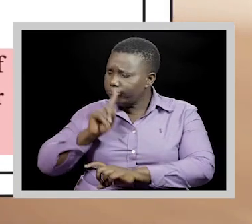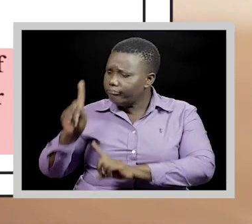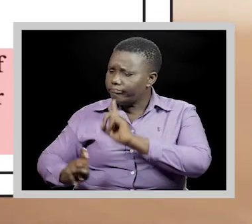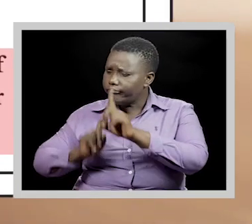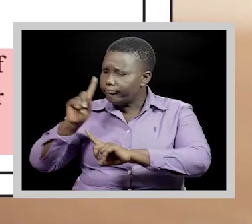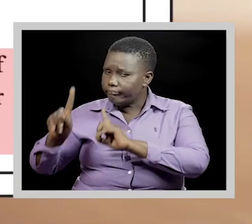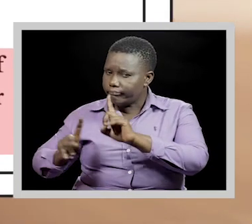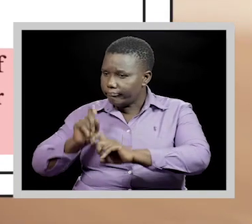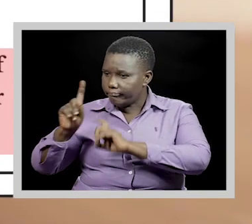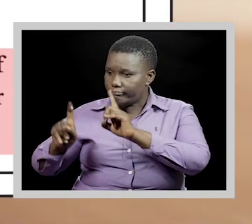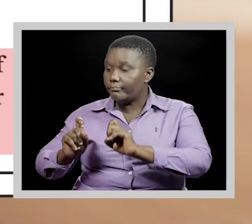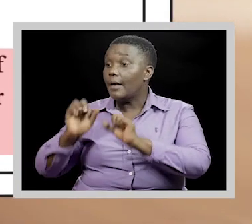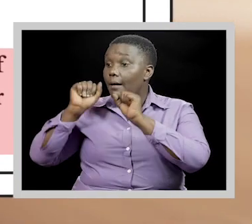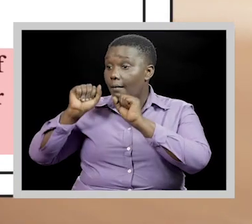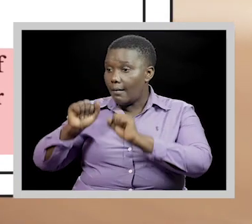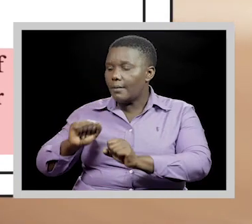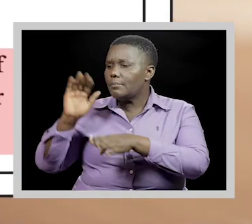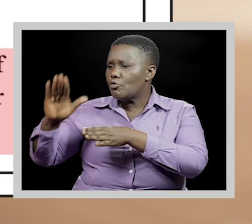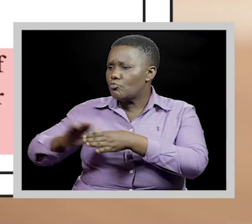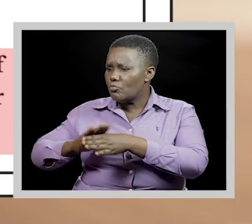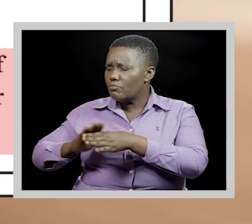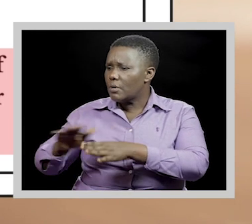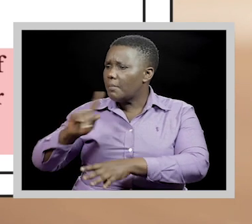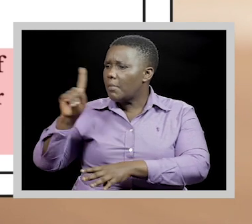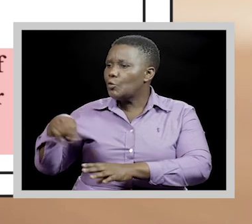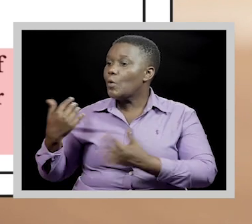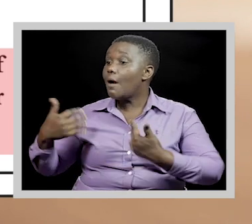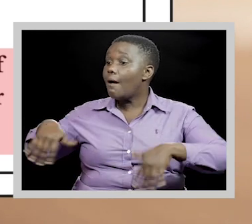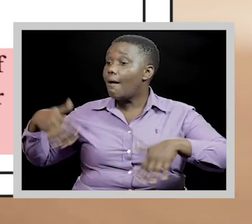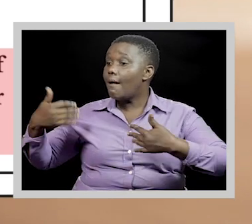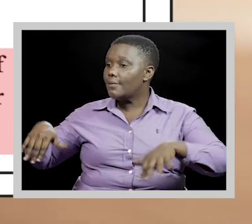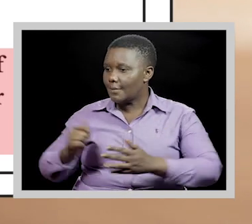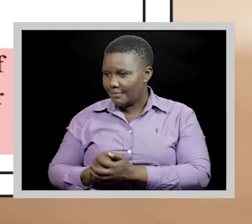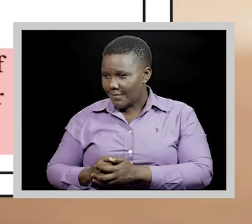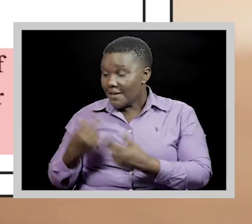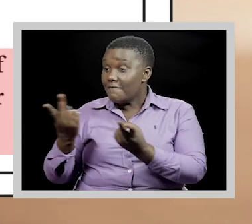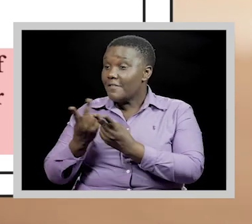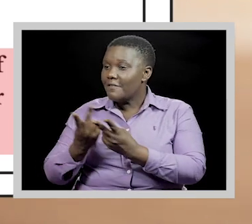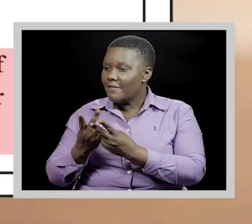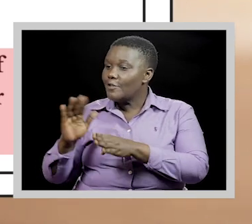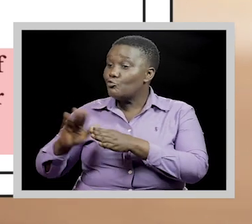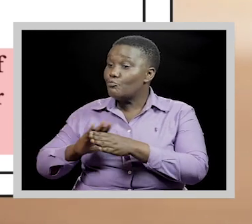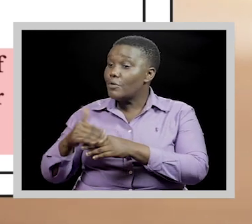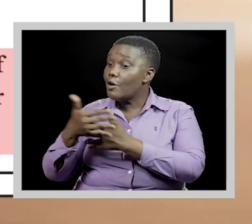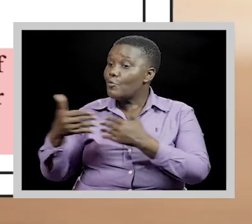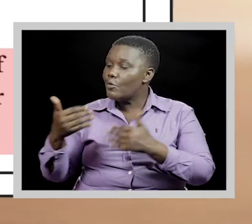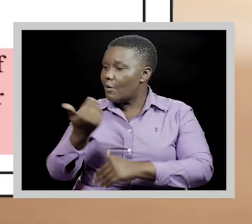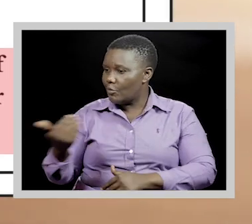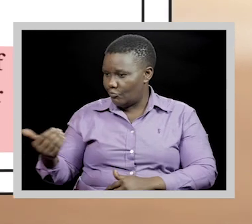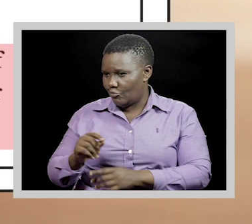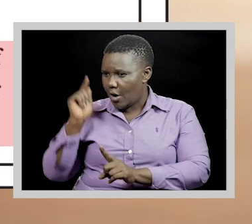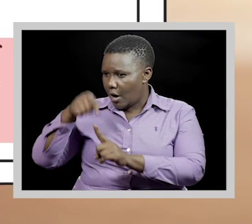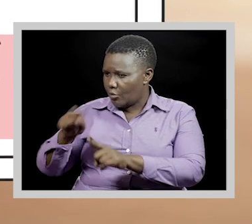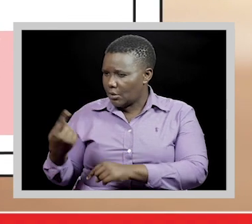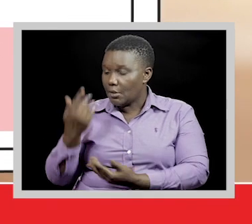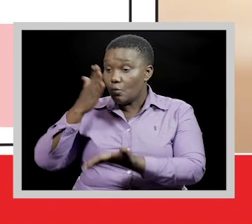in cross-examination, one should use simple, appropriate language that the